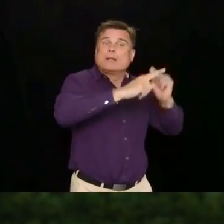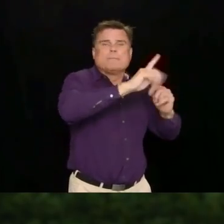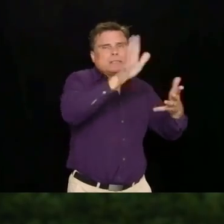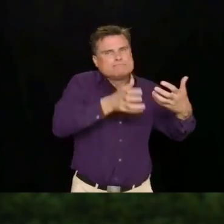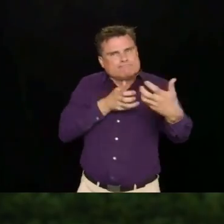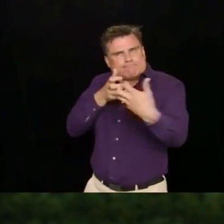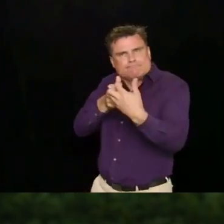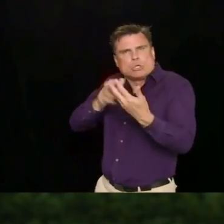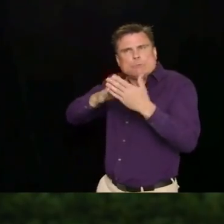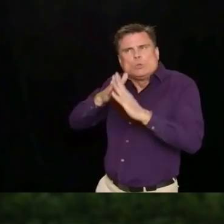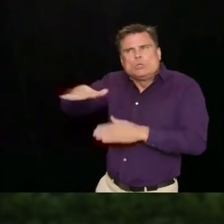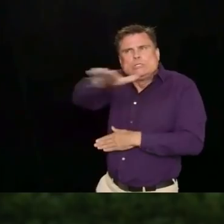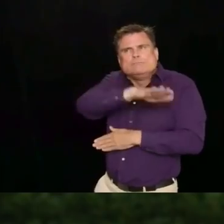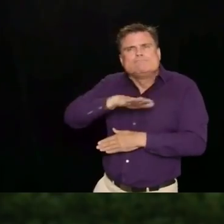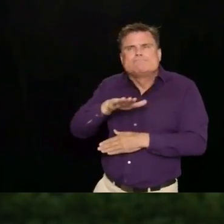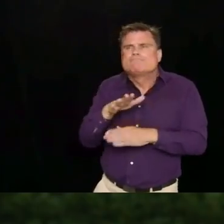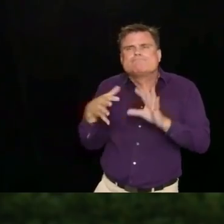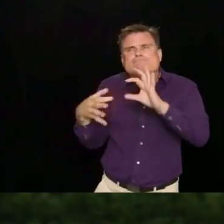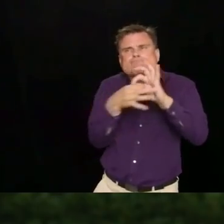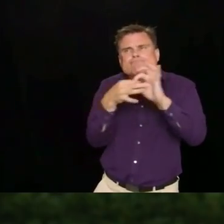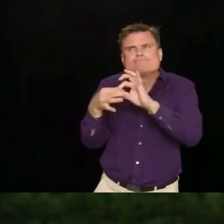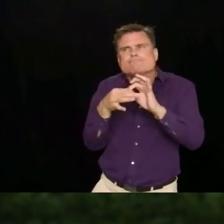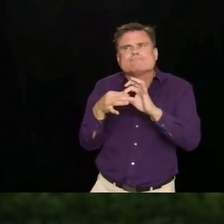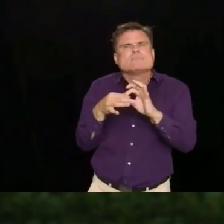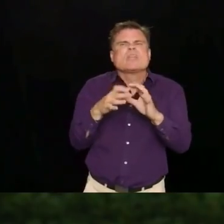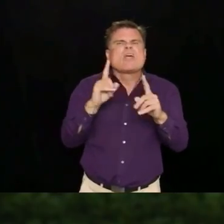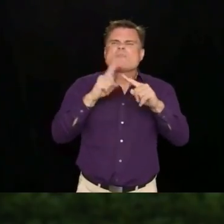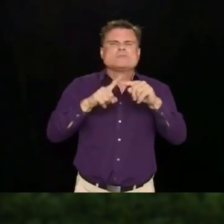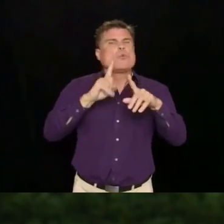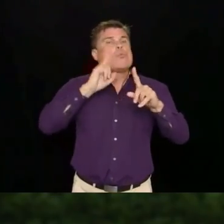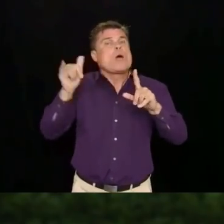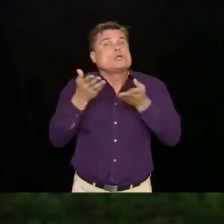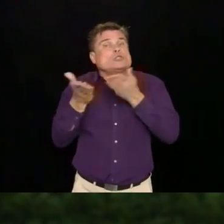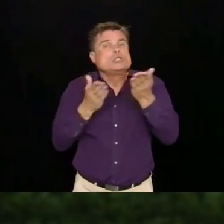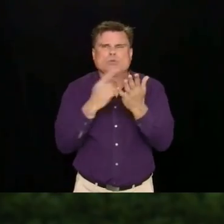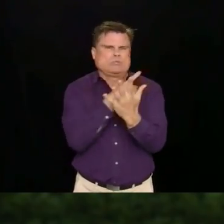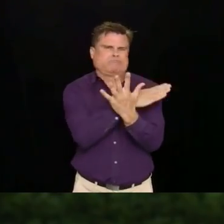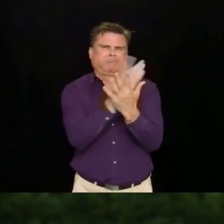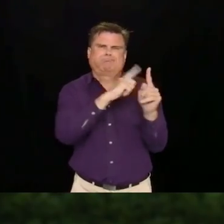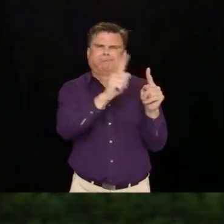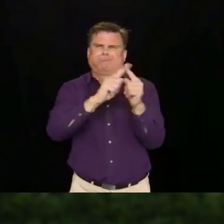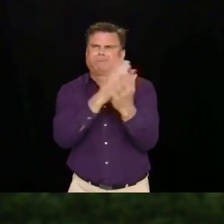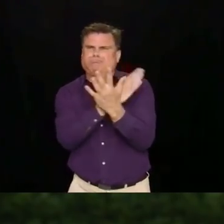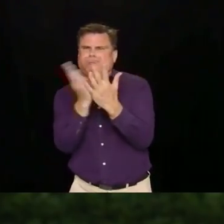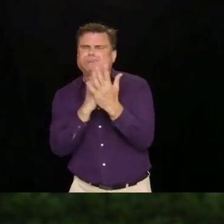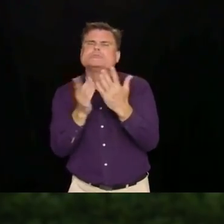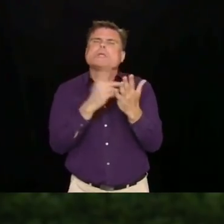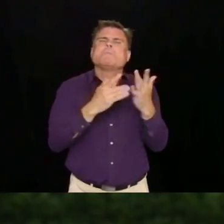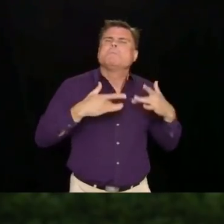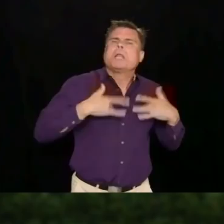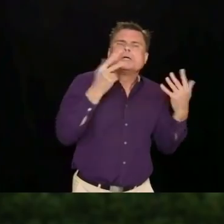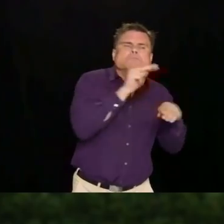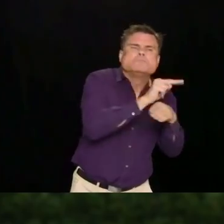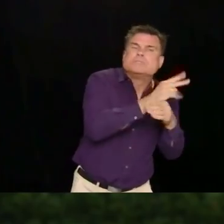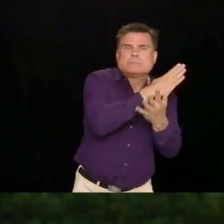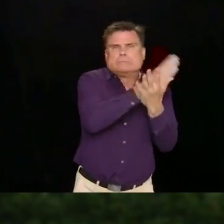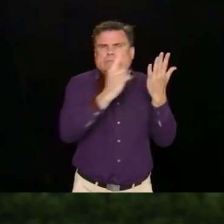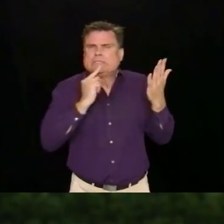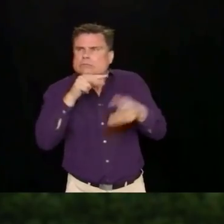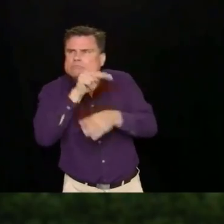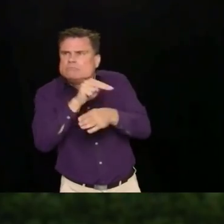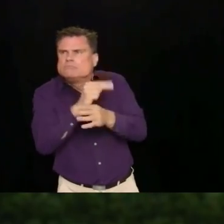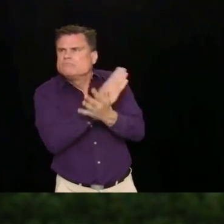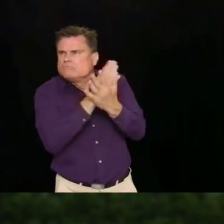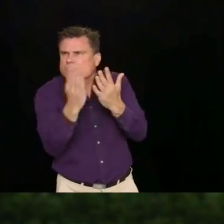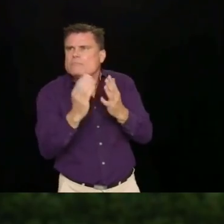of care. And that's what we're delivering today, meets that vision. It makes it a reality. And